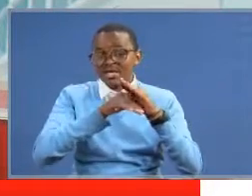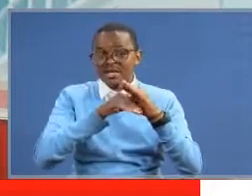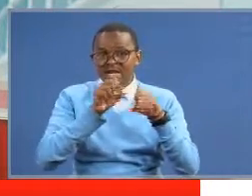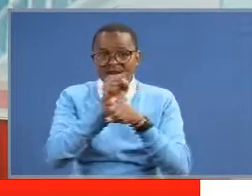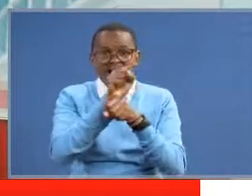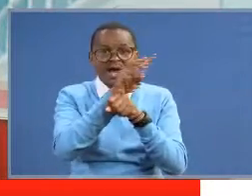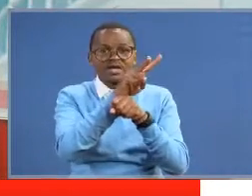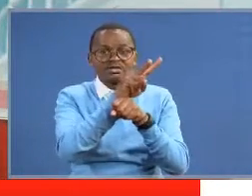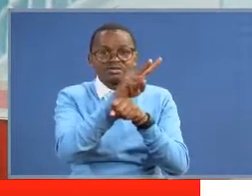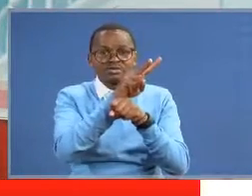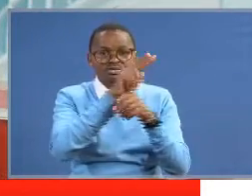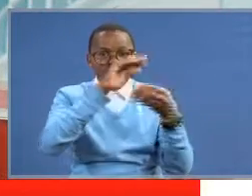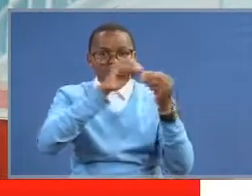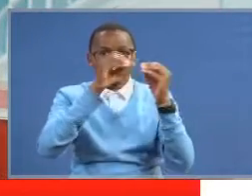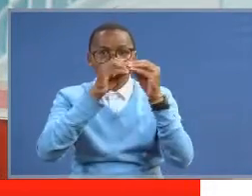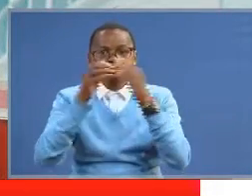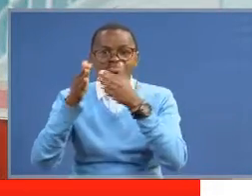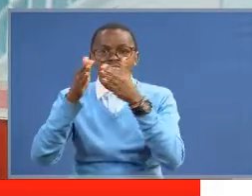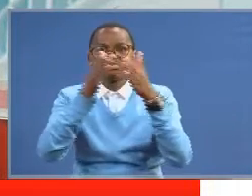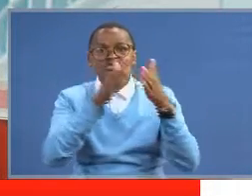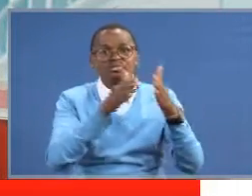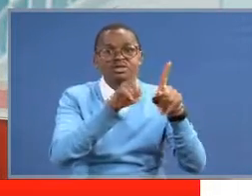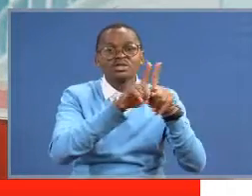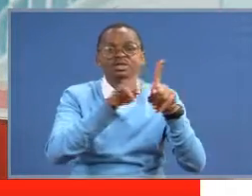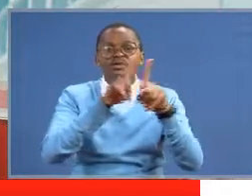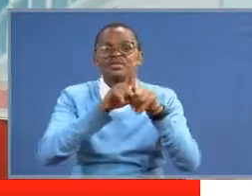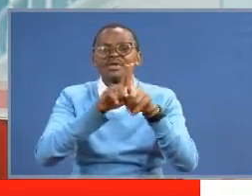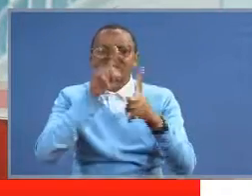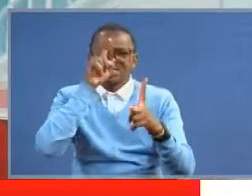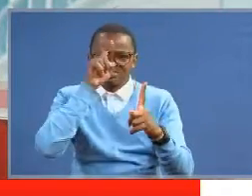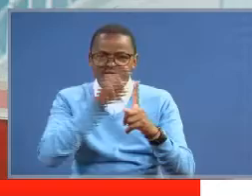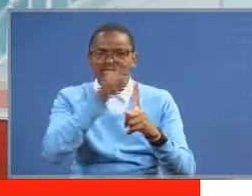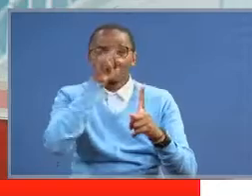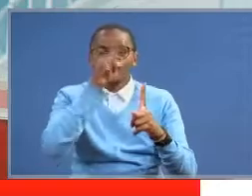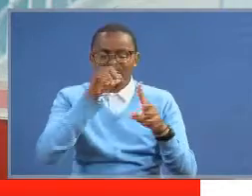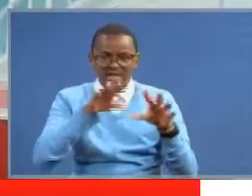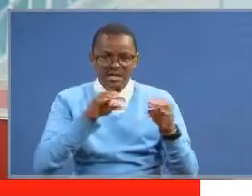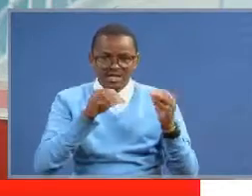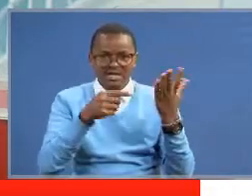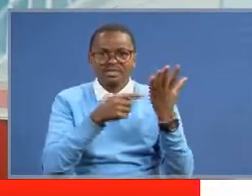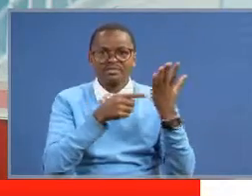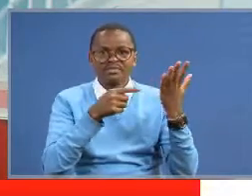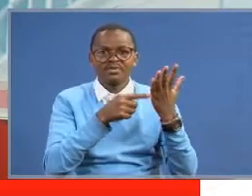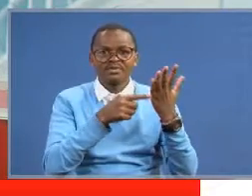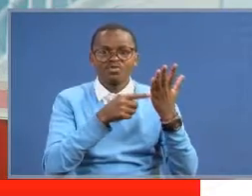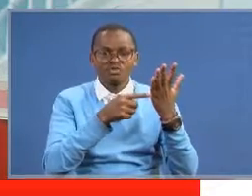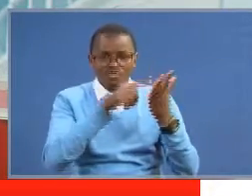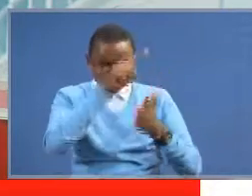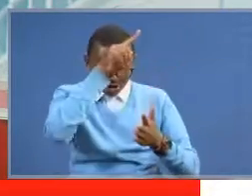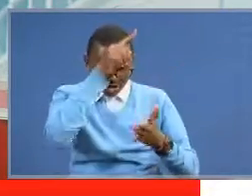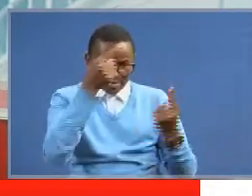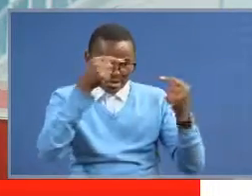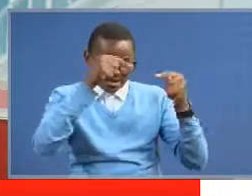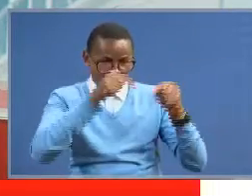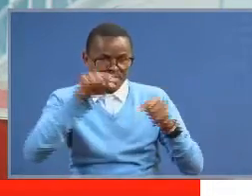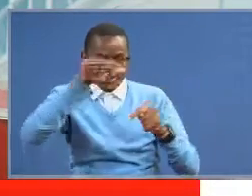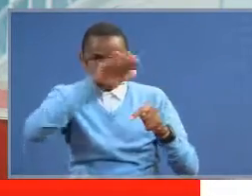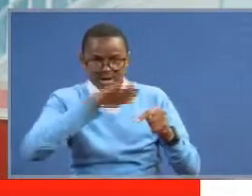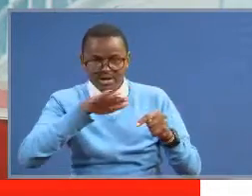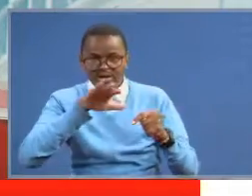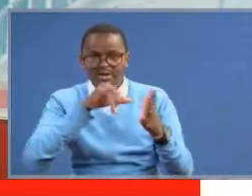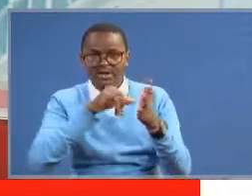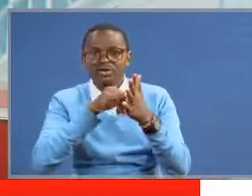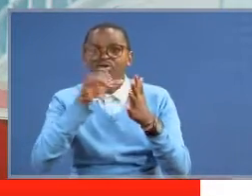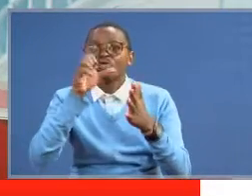school, it's going to create an opportunity, and also specifically taking technology to grassroots, coming like to an area where it